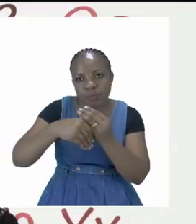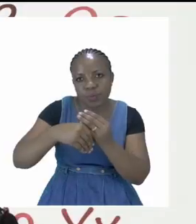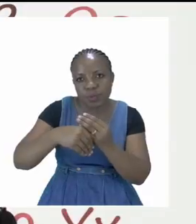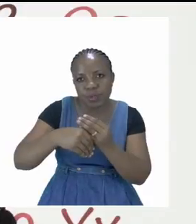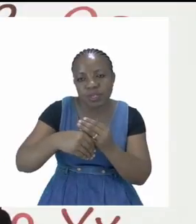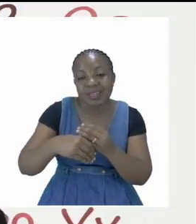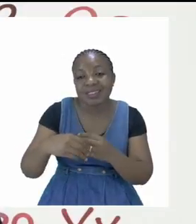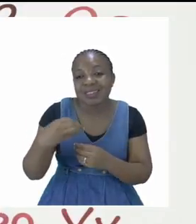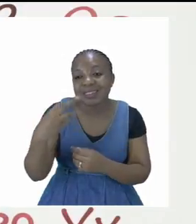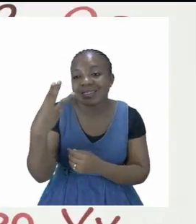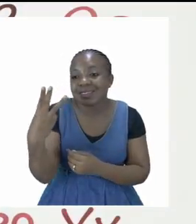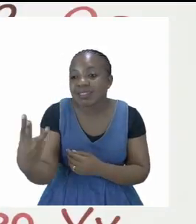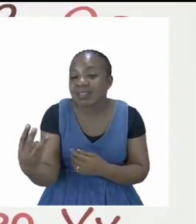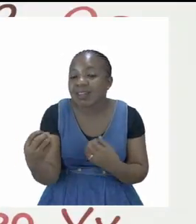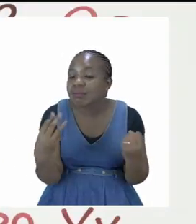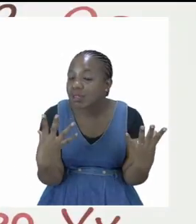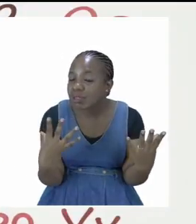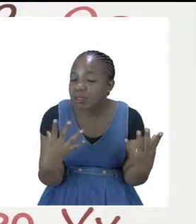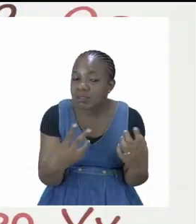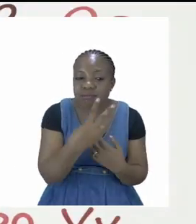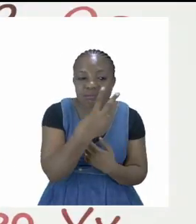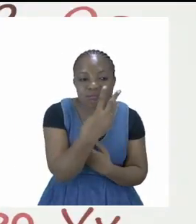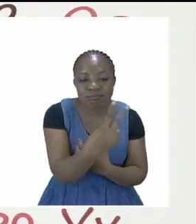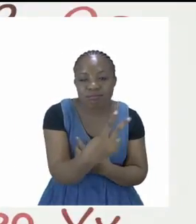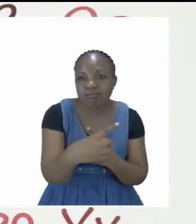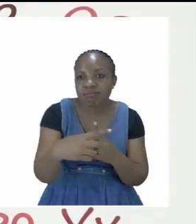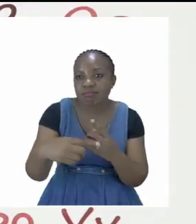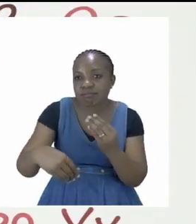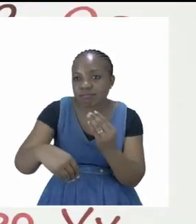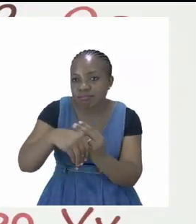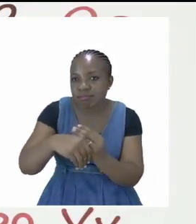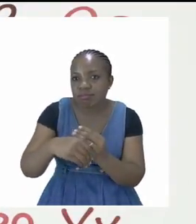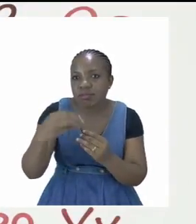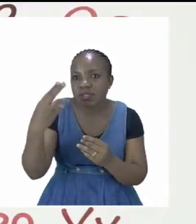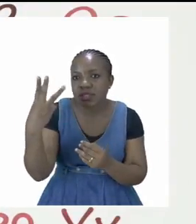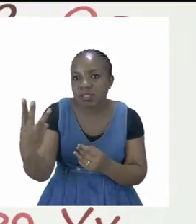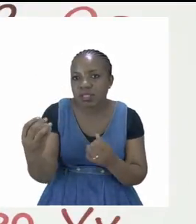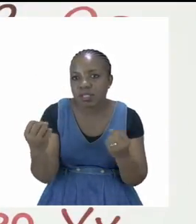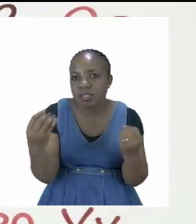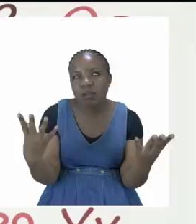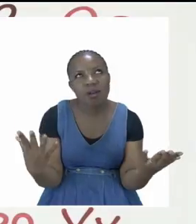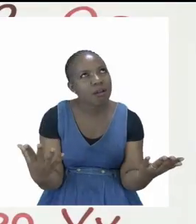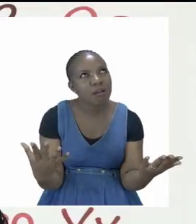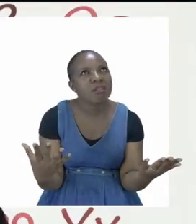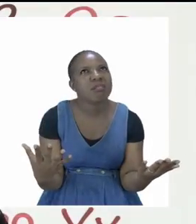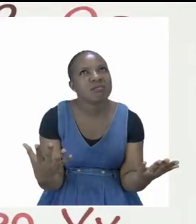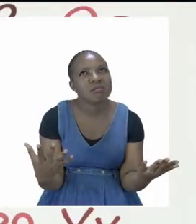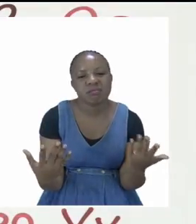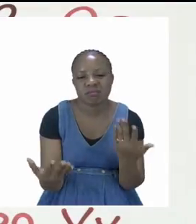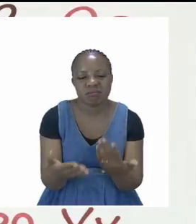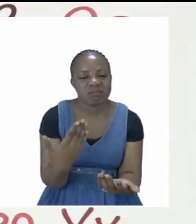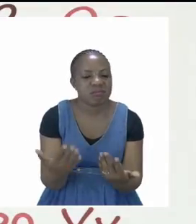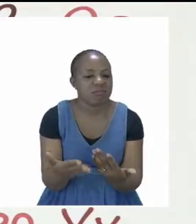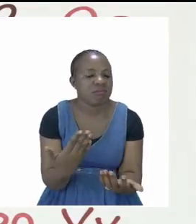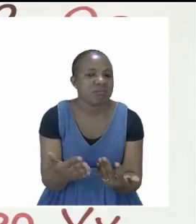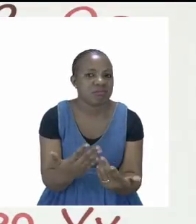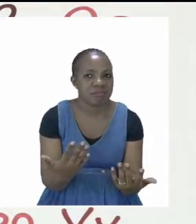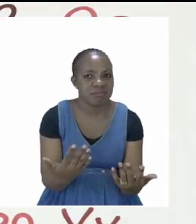3. And what is 2 plus 3, my children? Very obvious. It